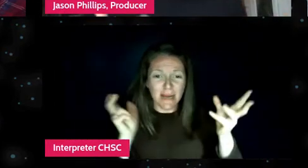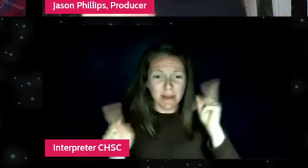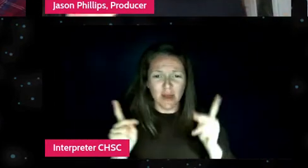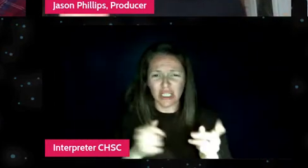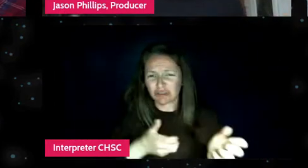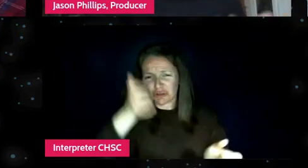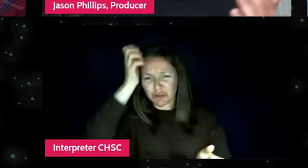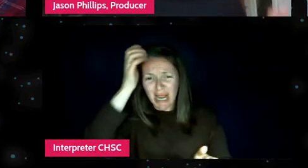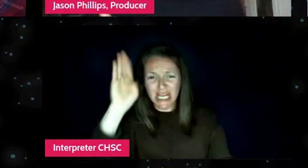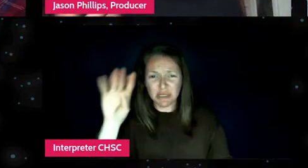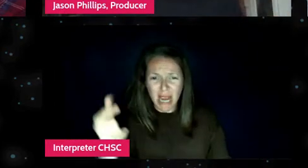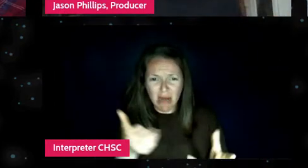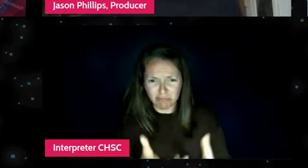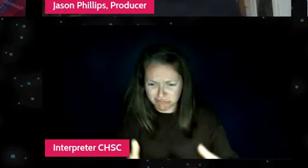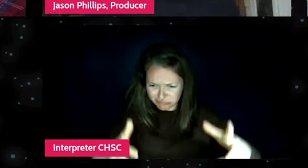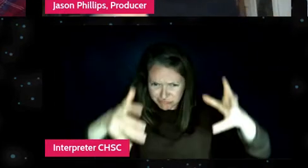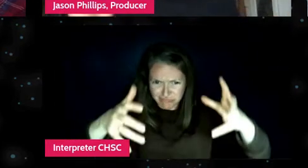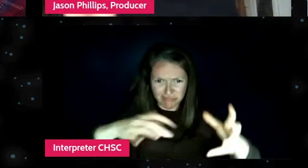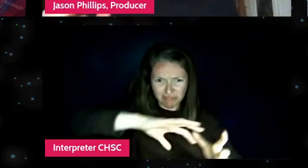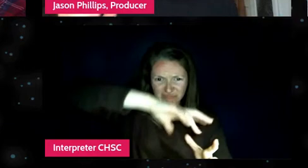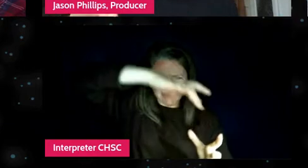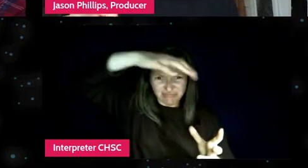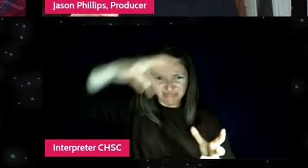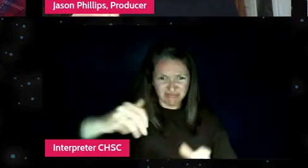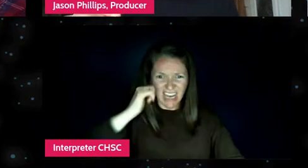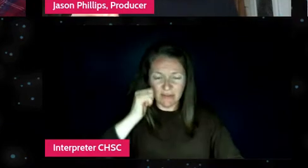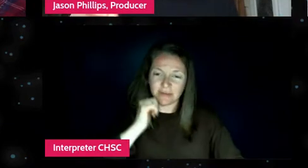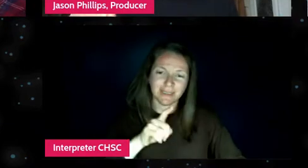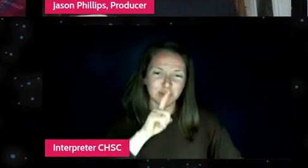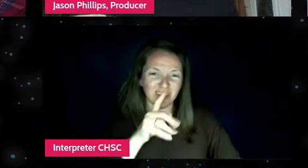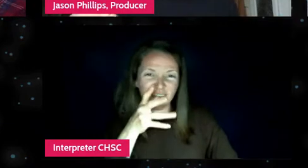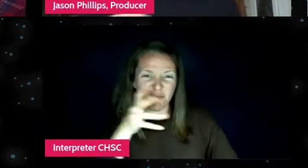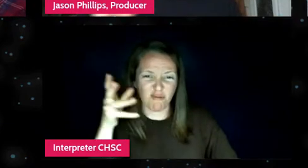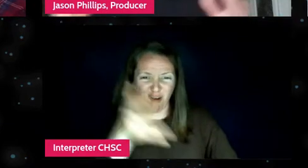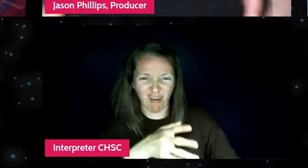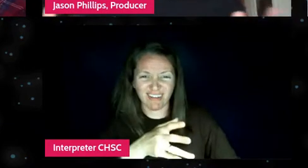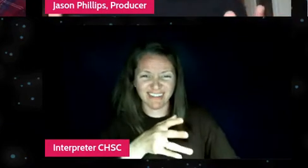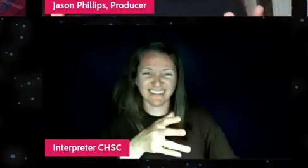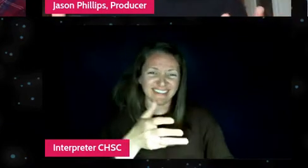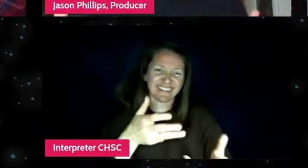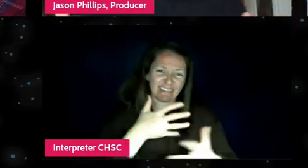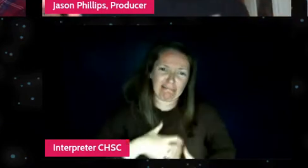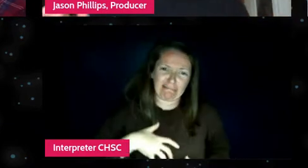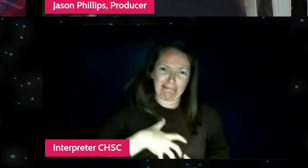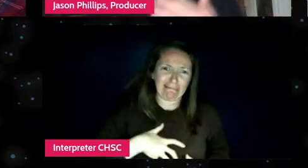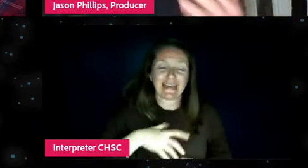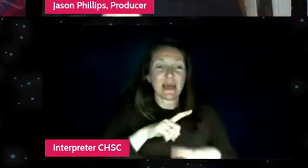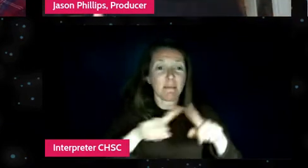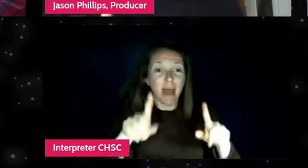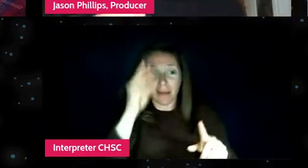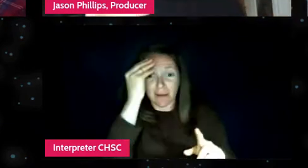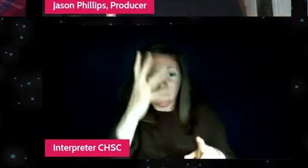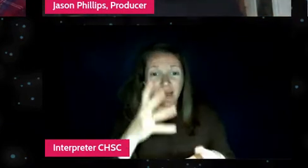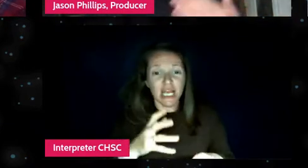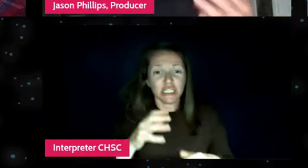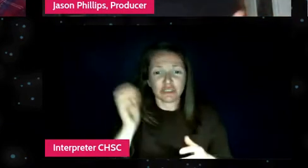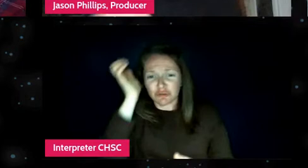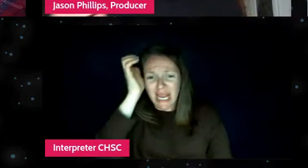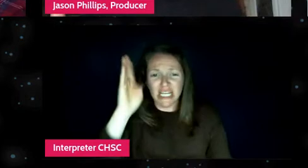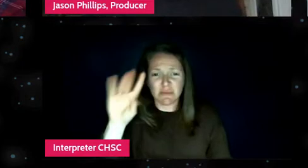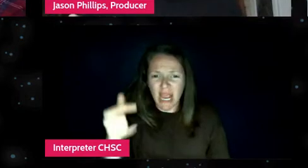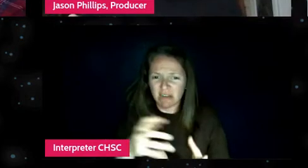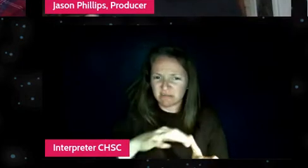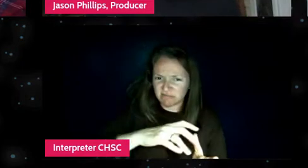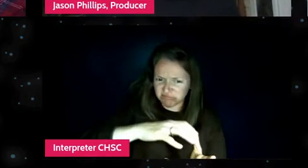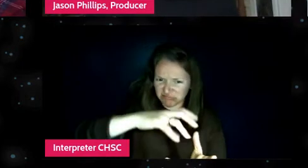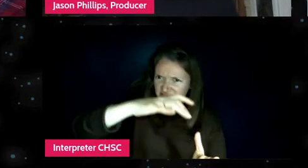trash bags like building up day after day. This is like a really gross logistic of the producing world, but we had all these trash bags like growing and